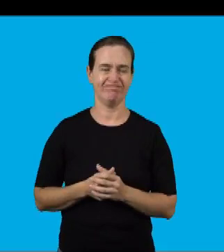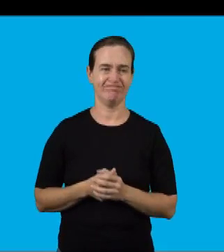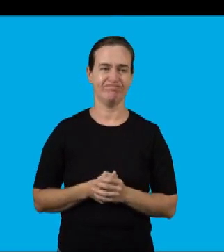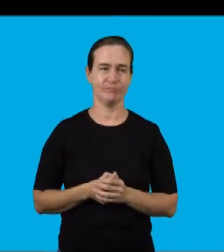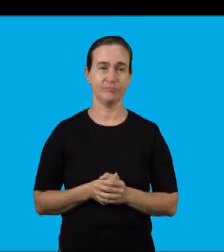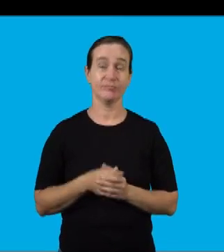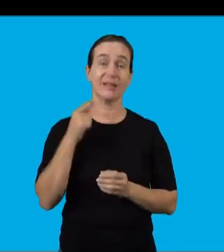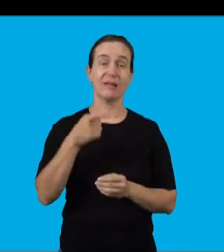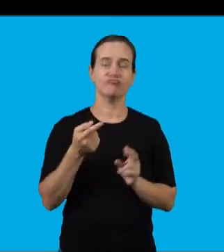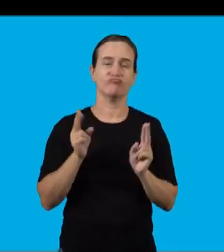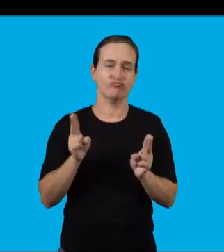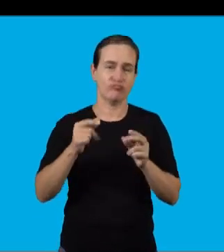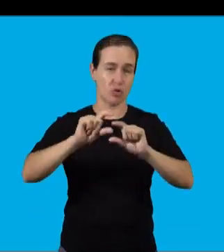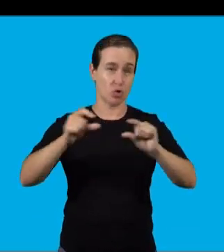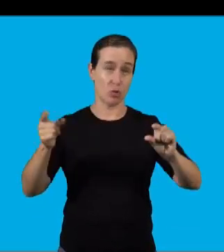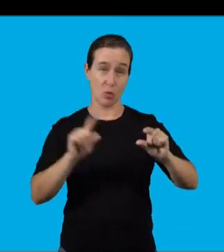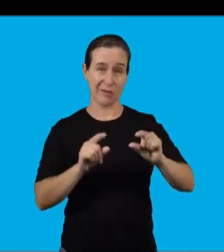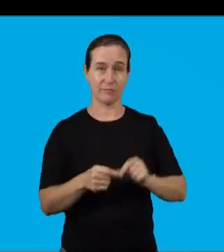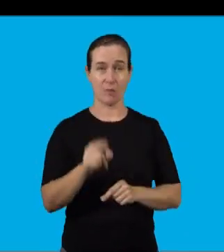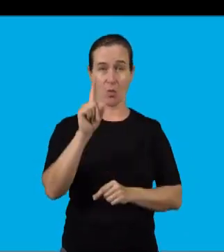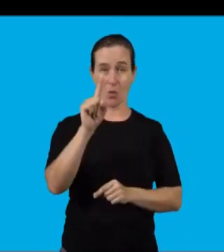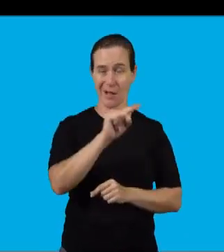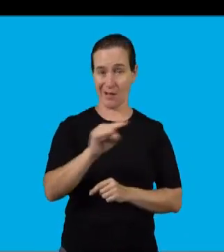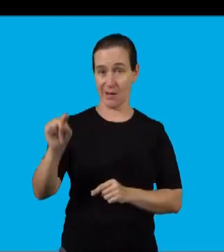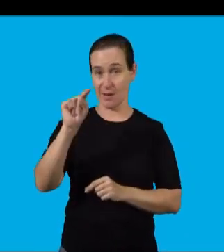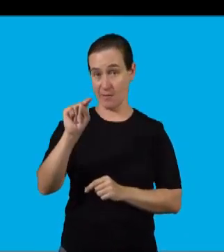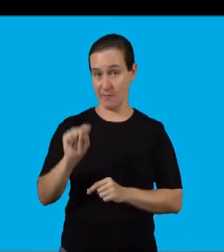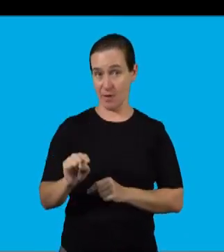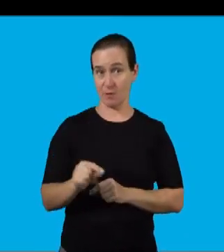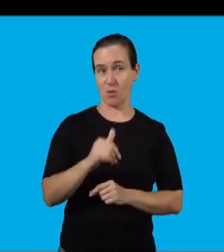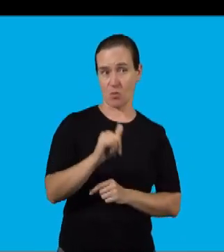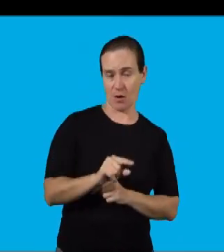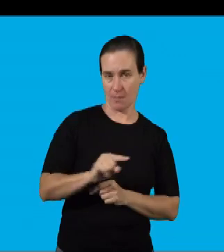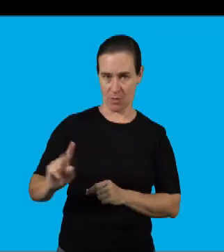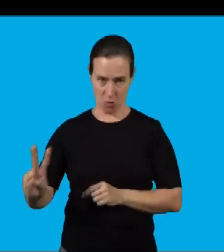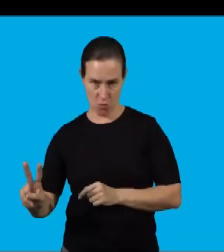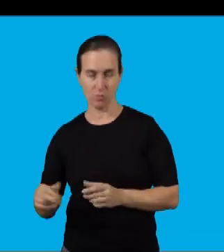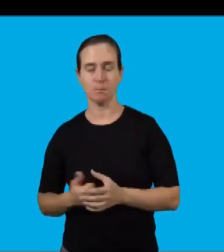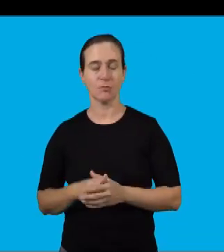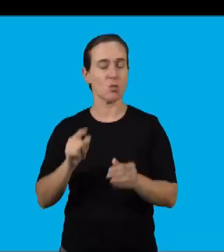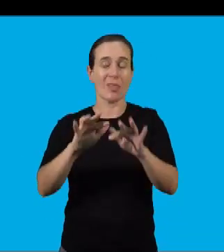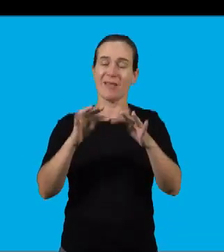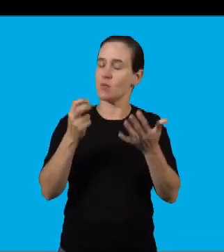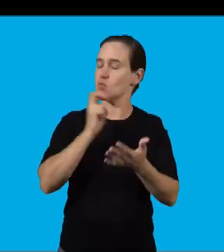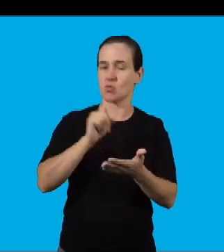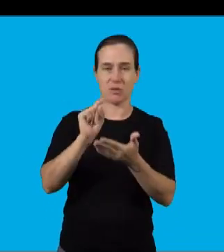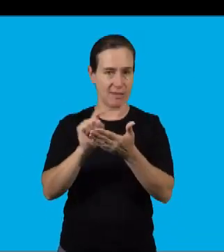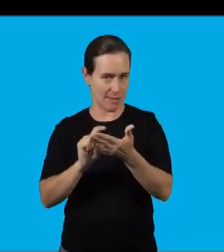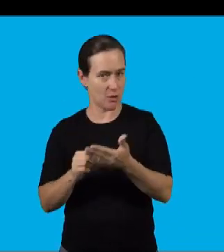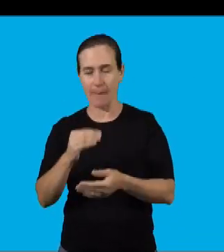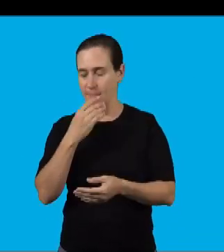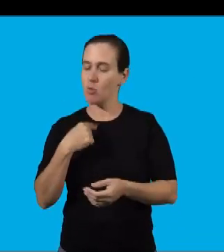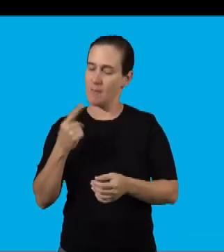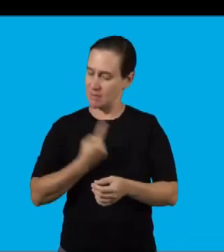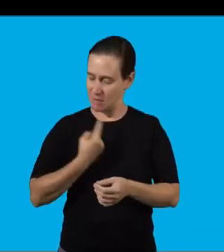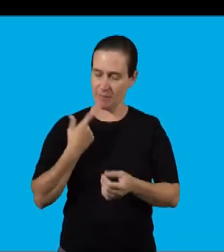the general term that we were given, is 1 divided by 1 minus 2. So it says without using a calculator, so we need